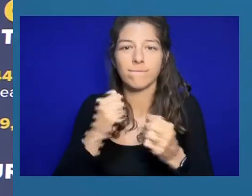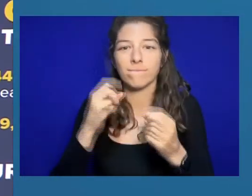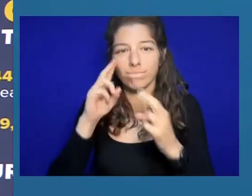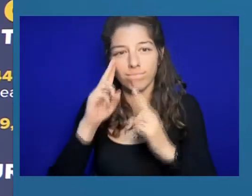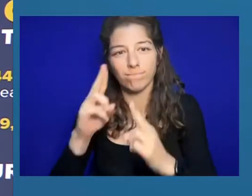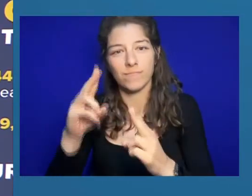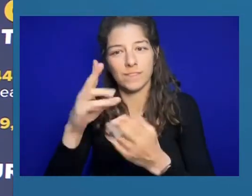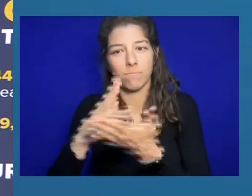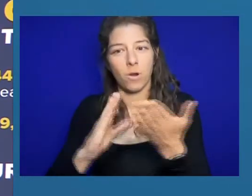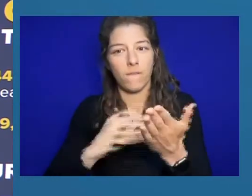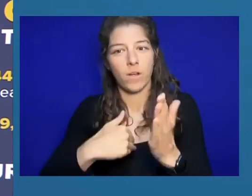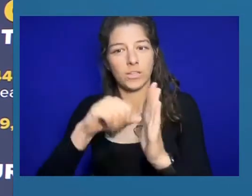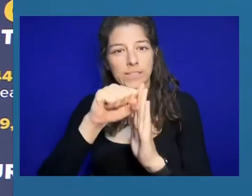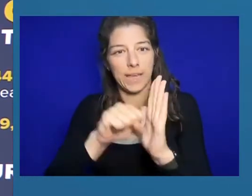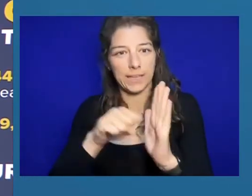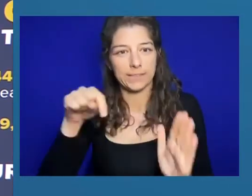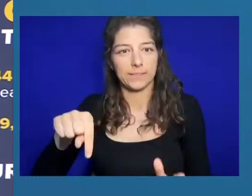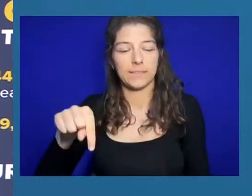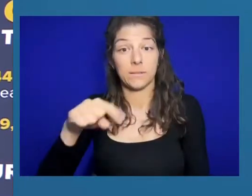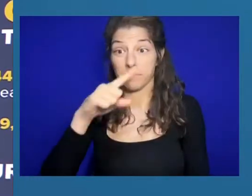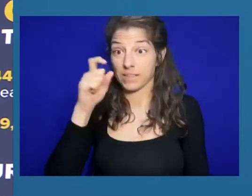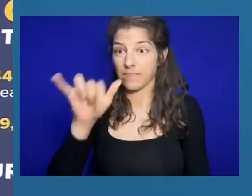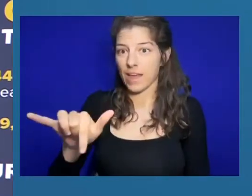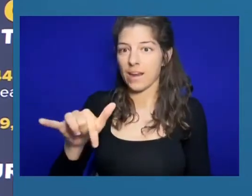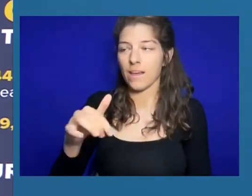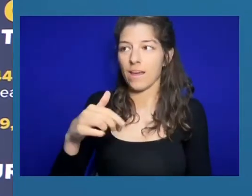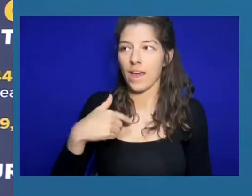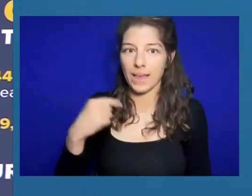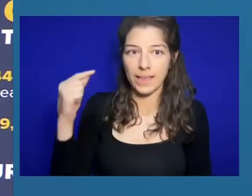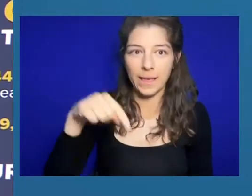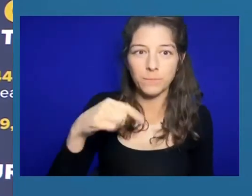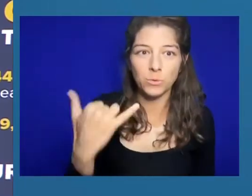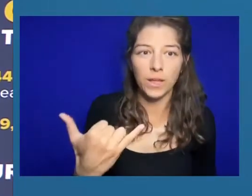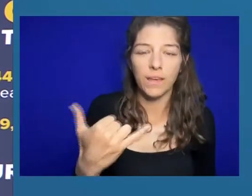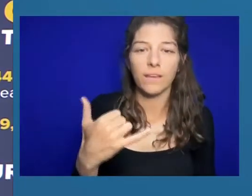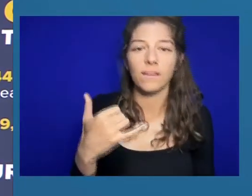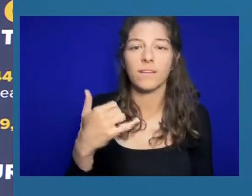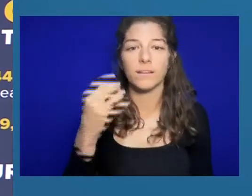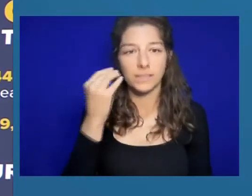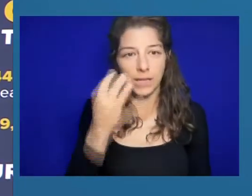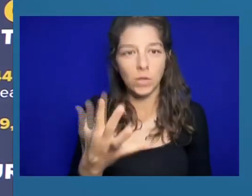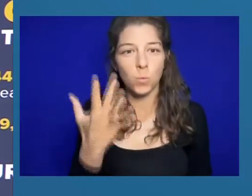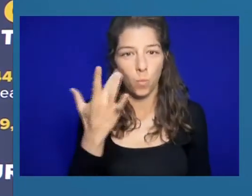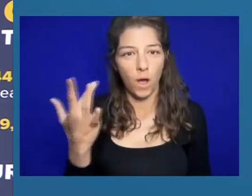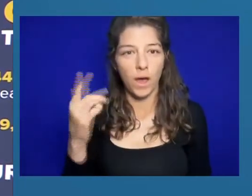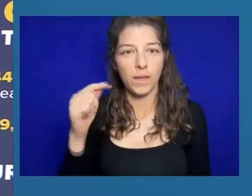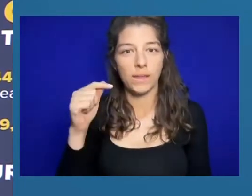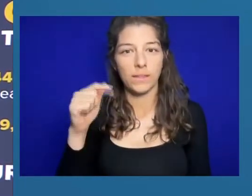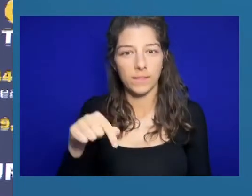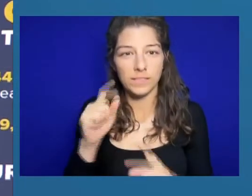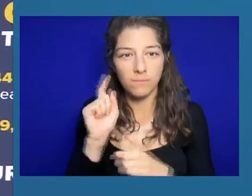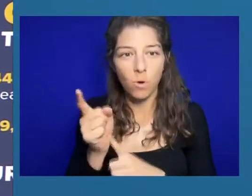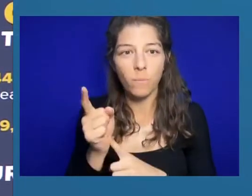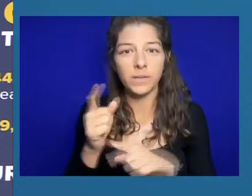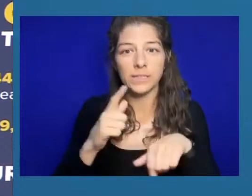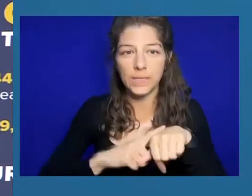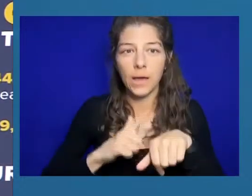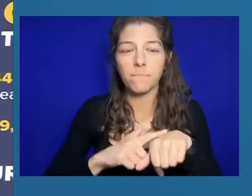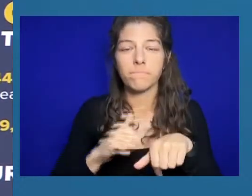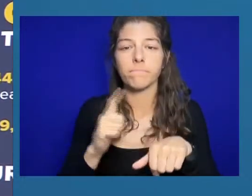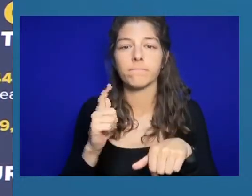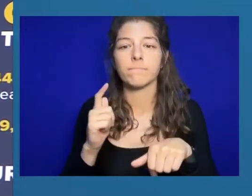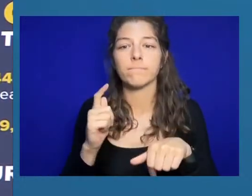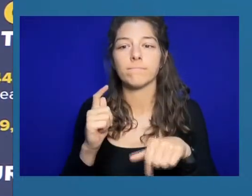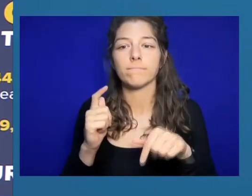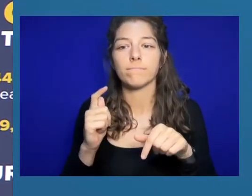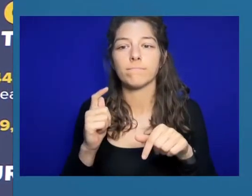of our state. But because of that, I had to come here today and tell you why this moment in time